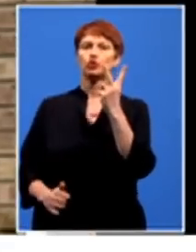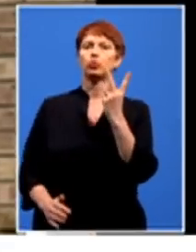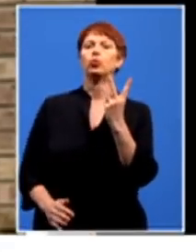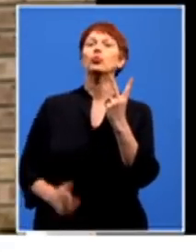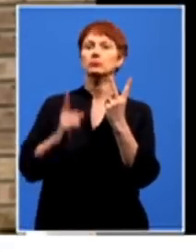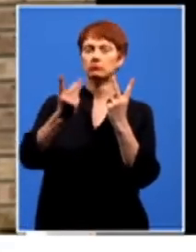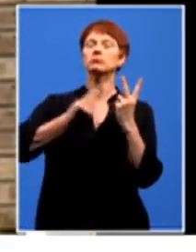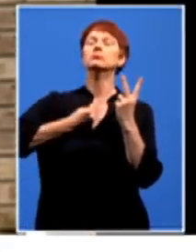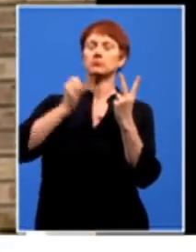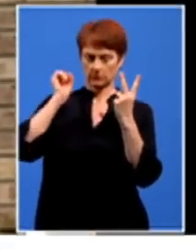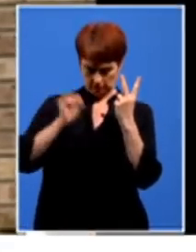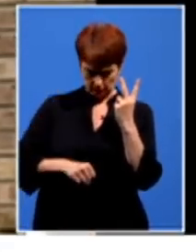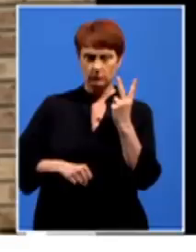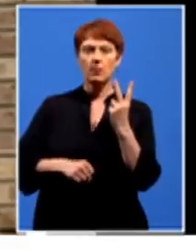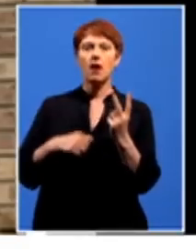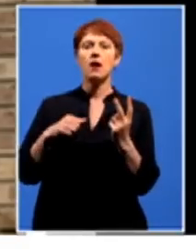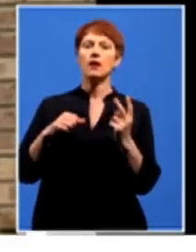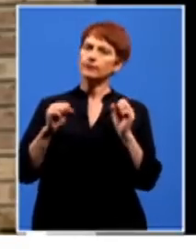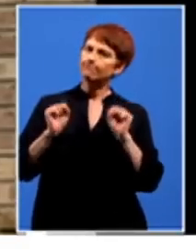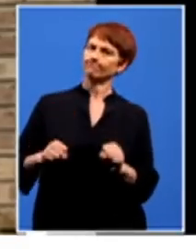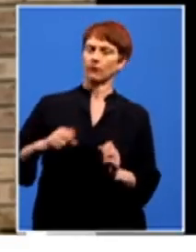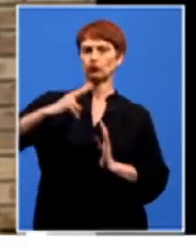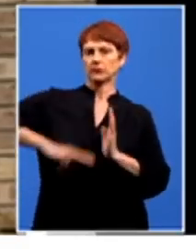only 2 magazines,